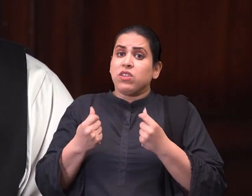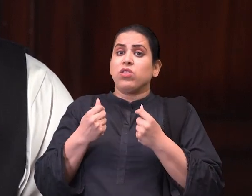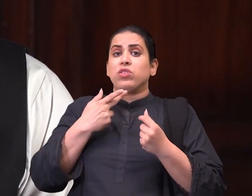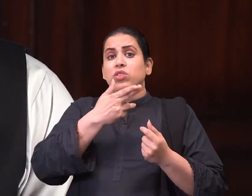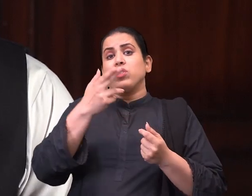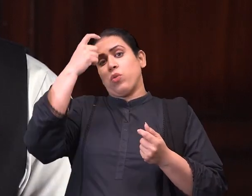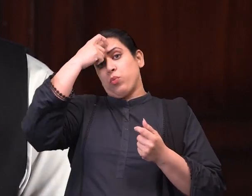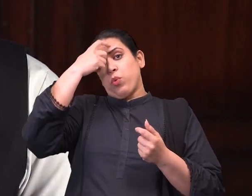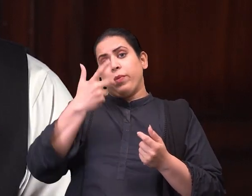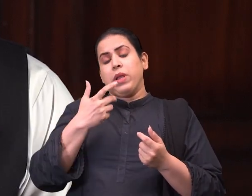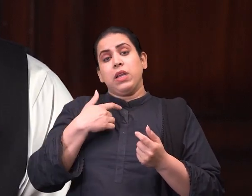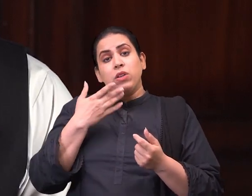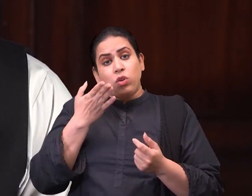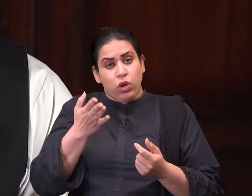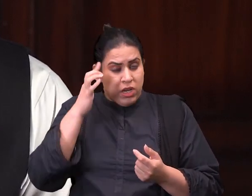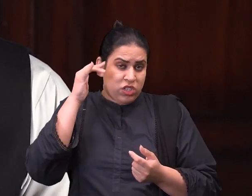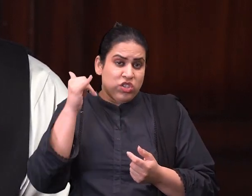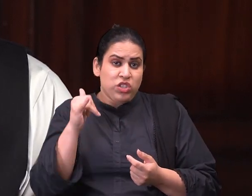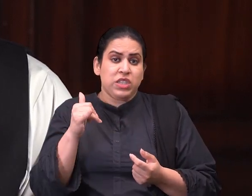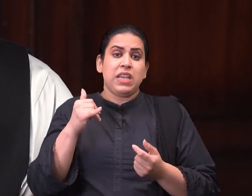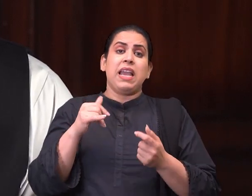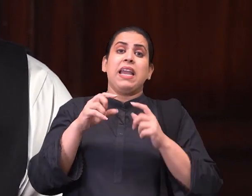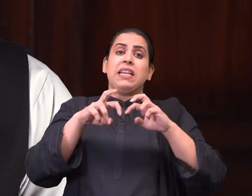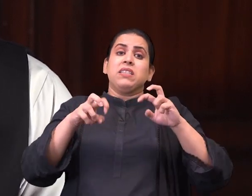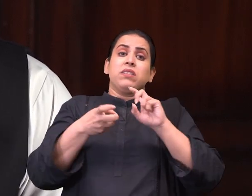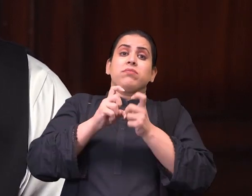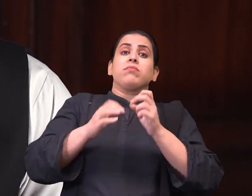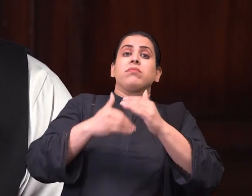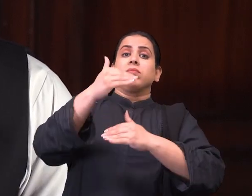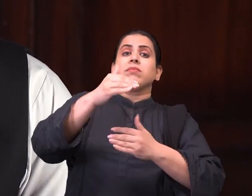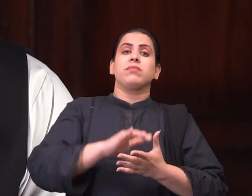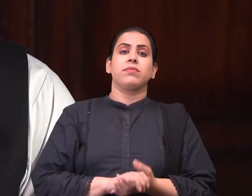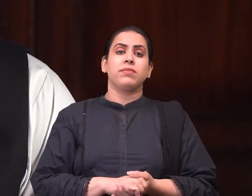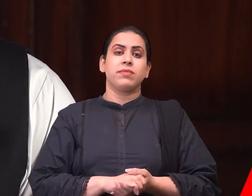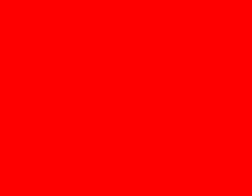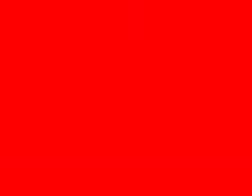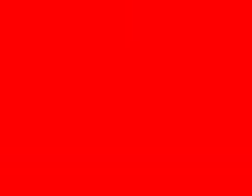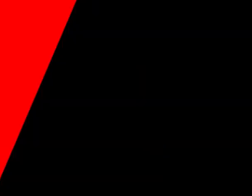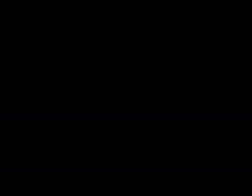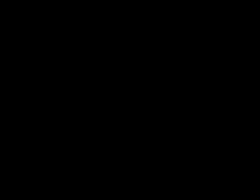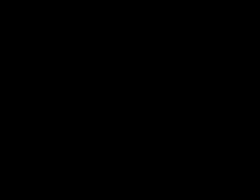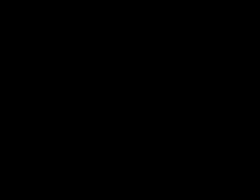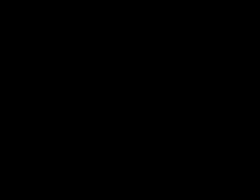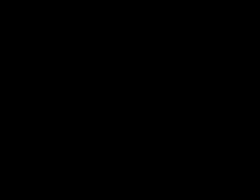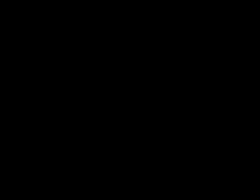different solutions to those issues so that you may be the change makers in the future.